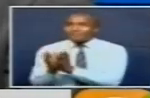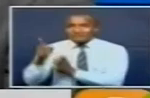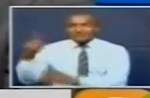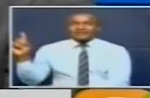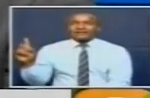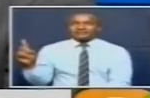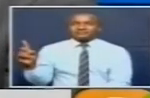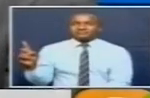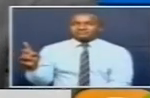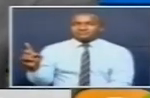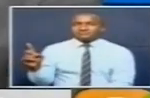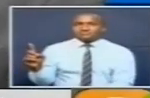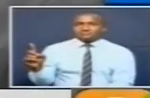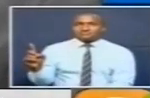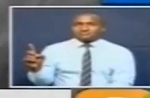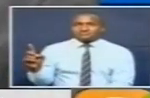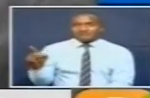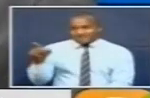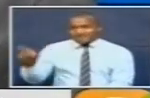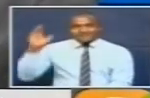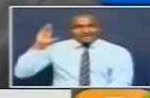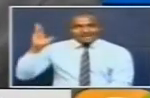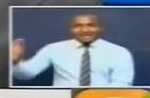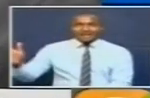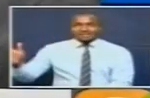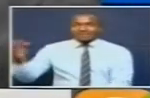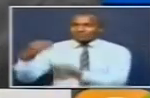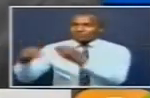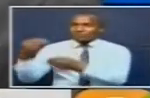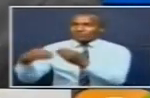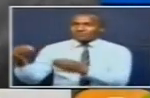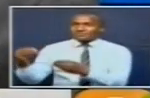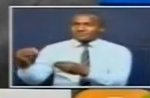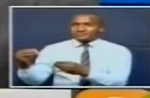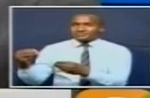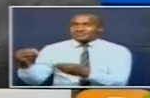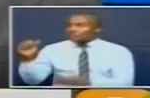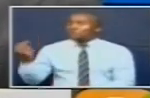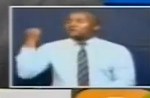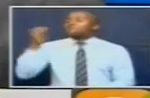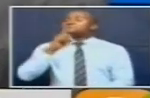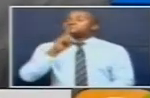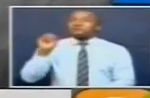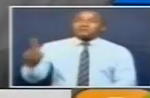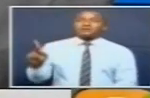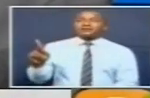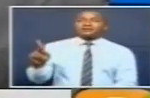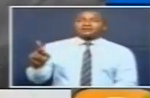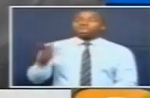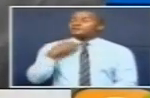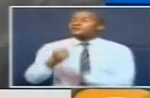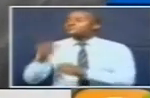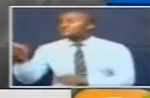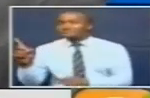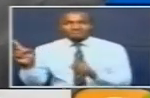do. And given that it was a direct procurement, indirect procurement, you also don't just wake up in the morning and say, okay, I'm going to go south. There are